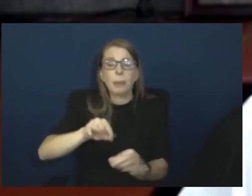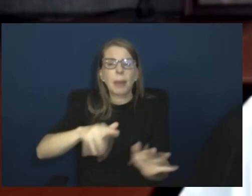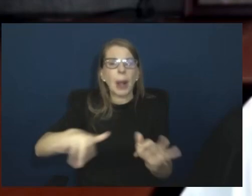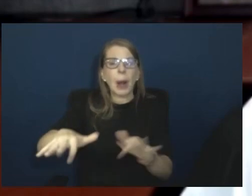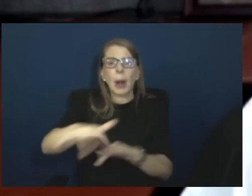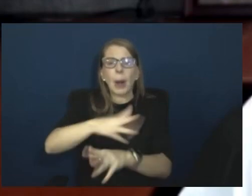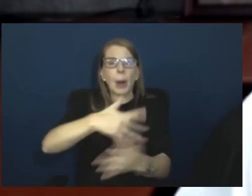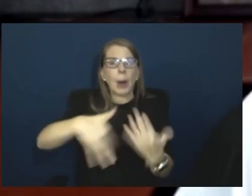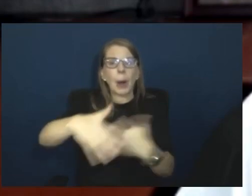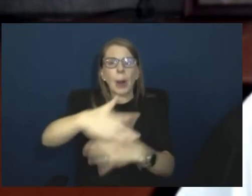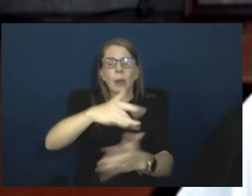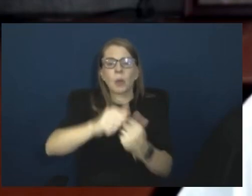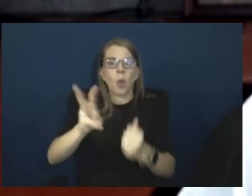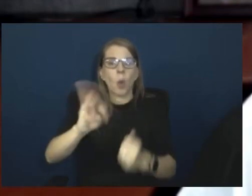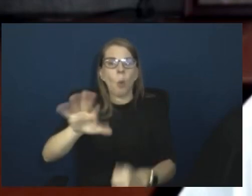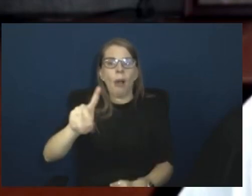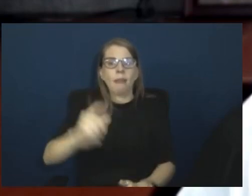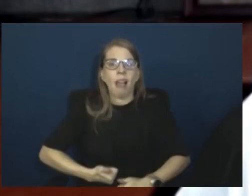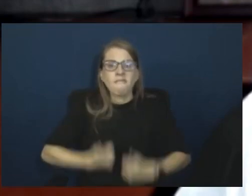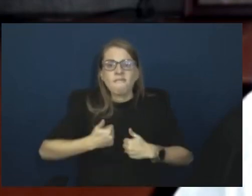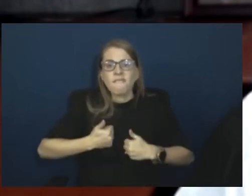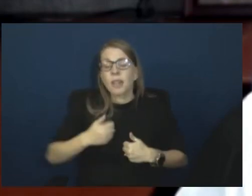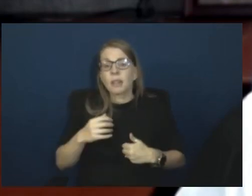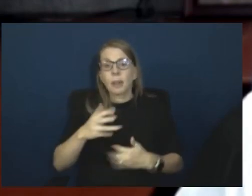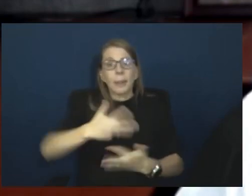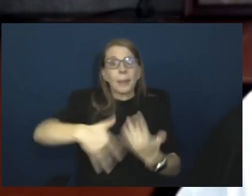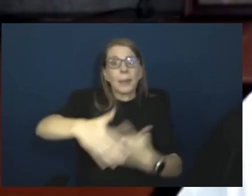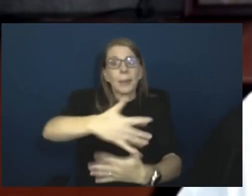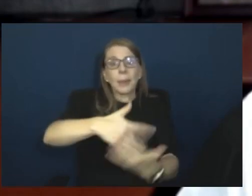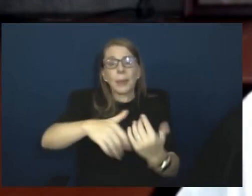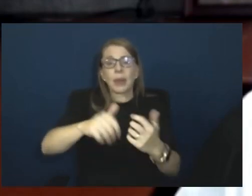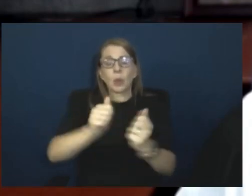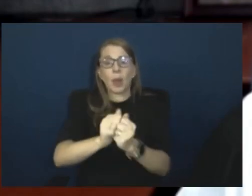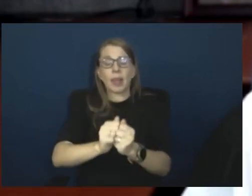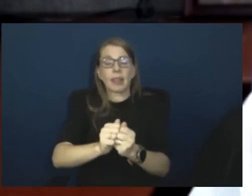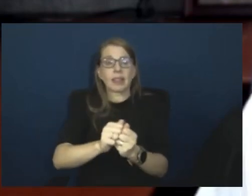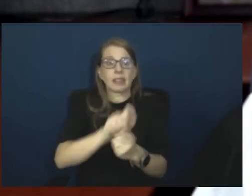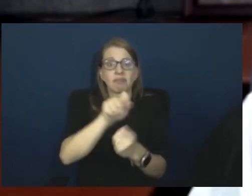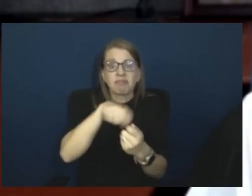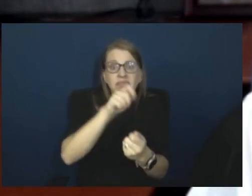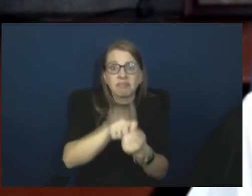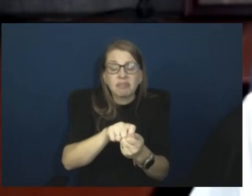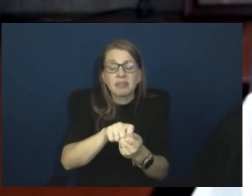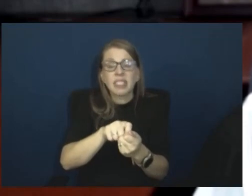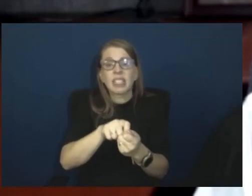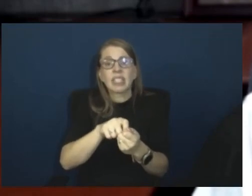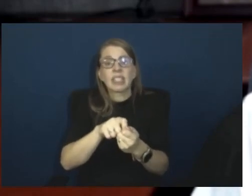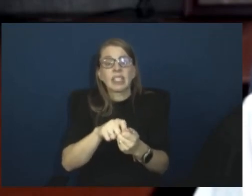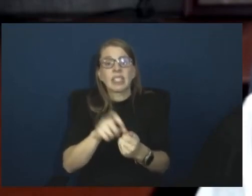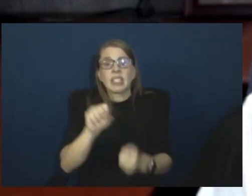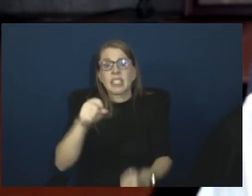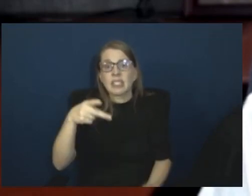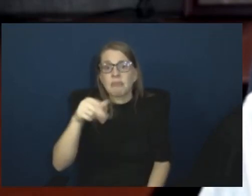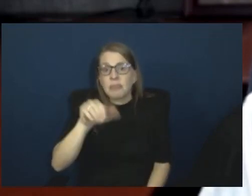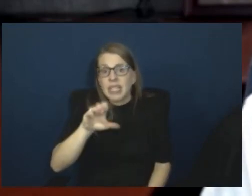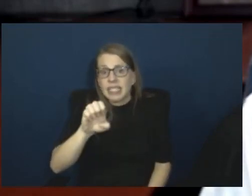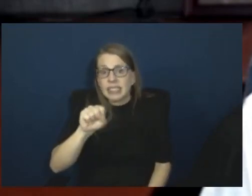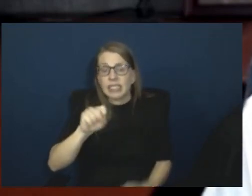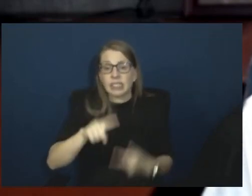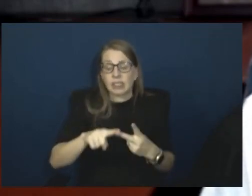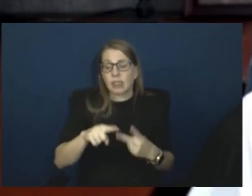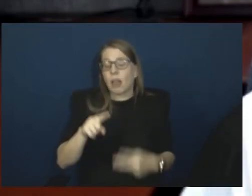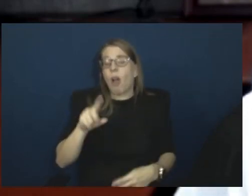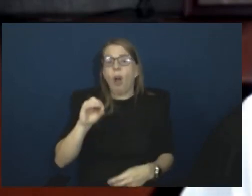with wildlife. They mingle with musselid species. They're highly susceptible. Otters, mink, maybe